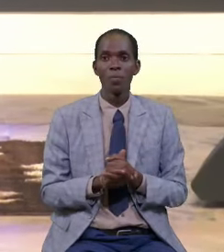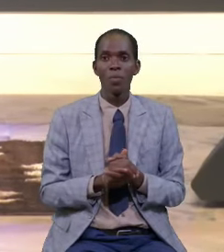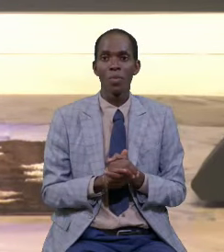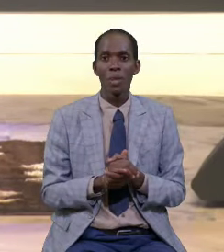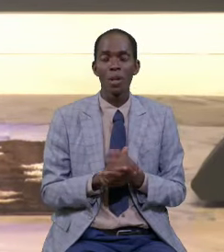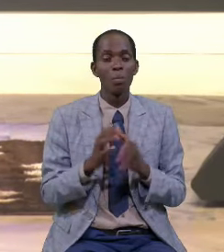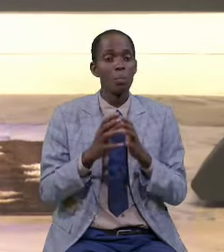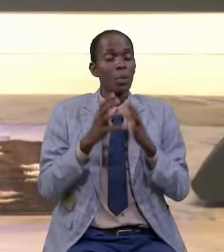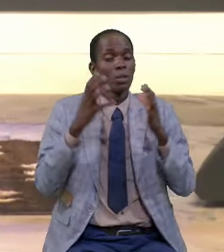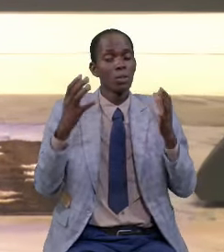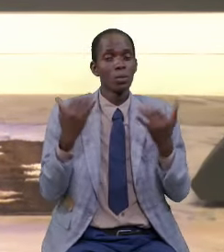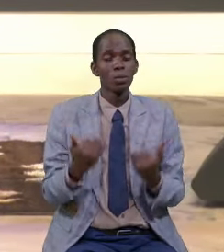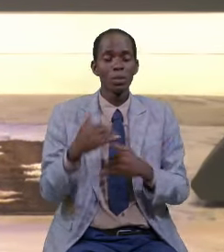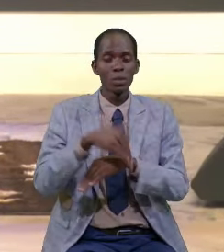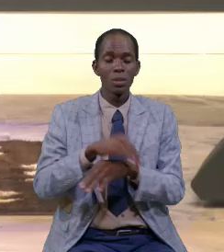Abundance tonight.